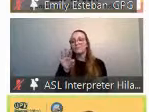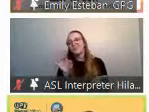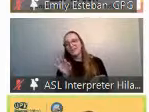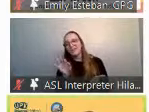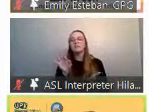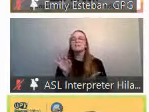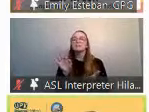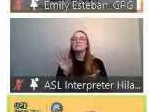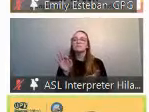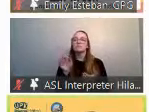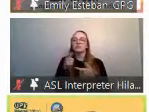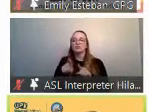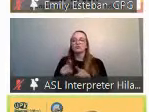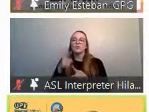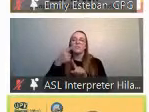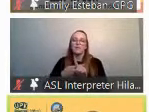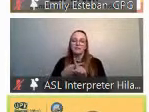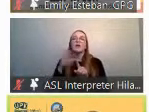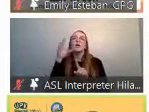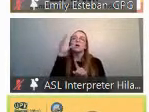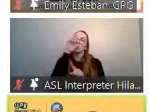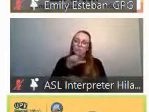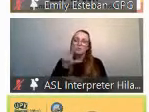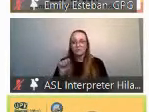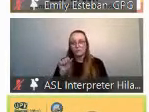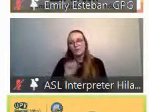20 working days in the month.